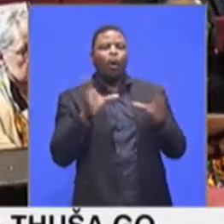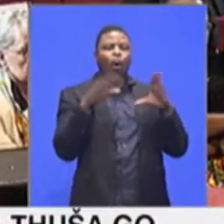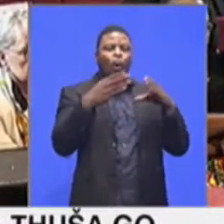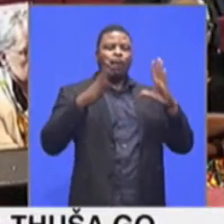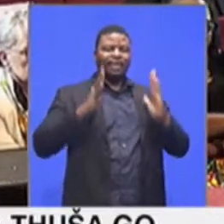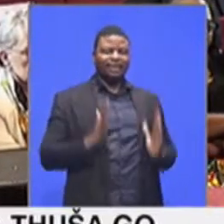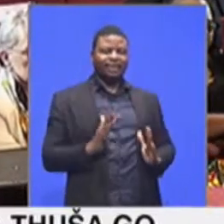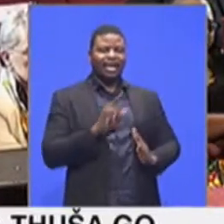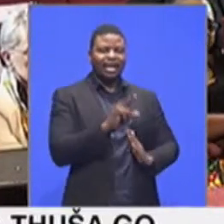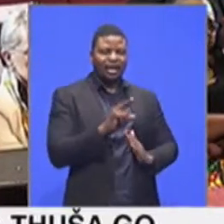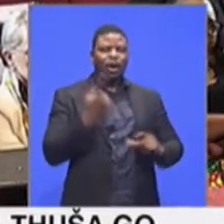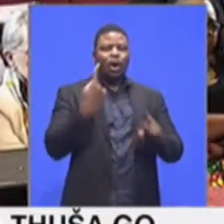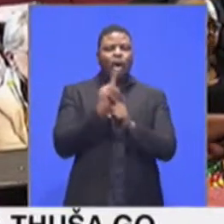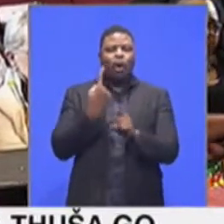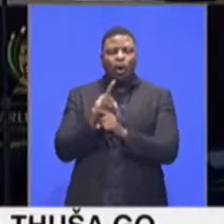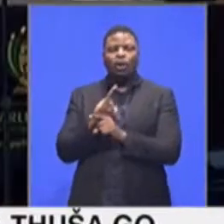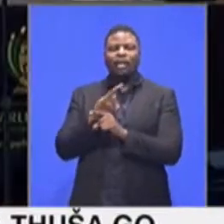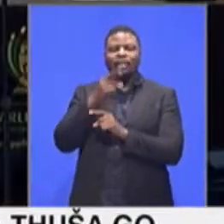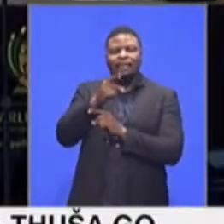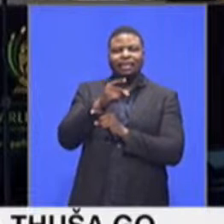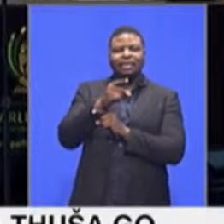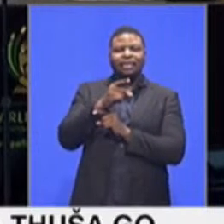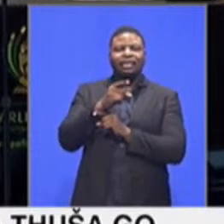Always emphasize when we talk.